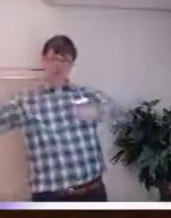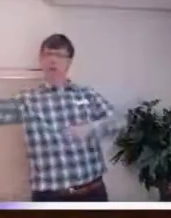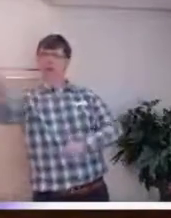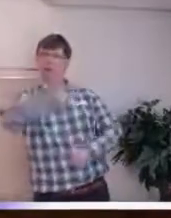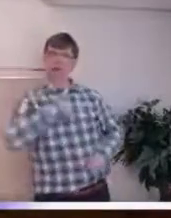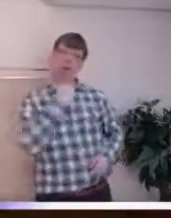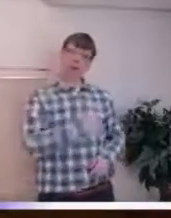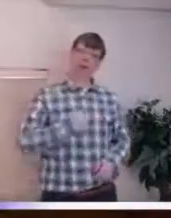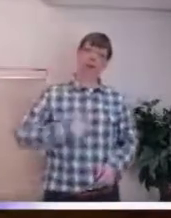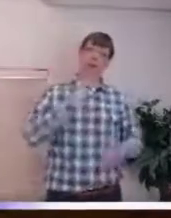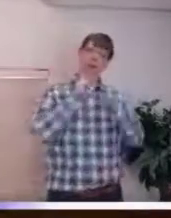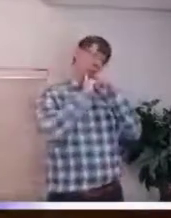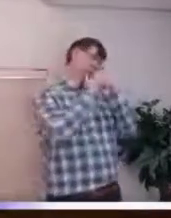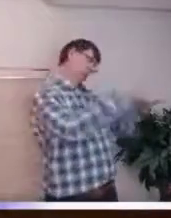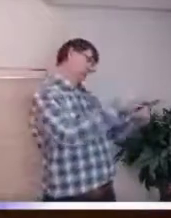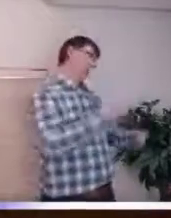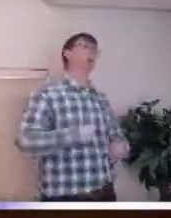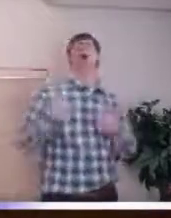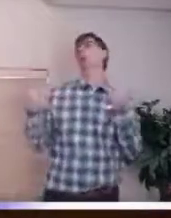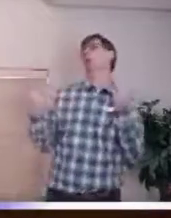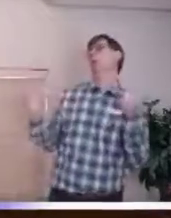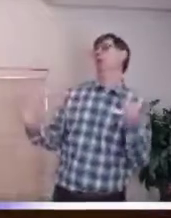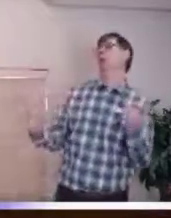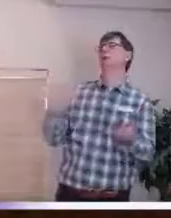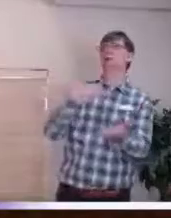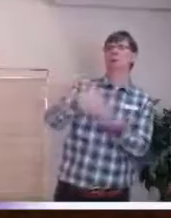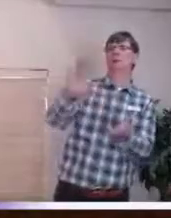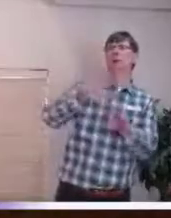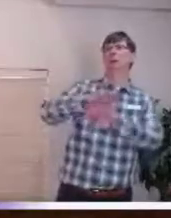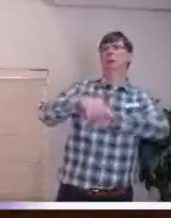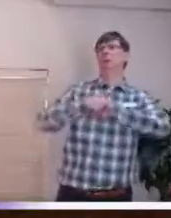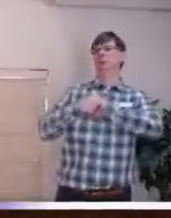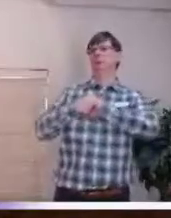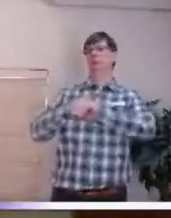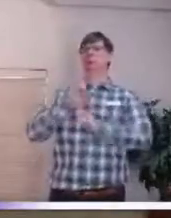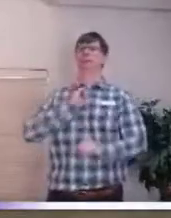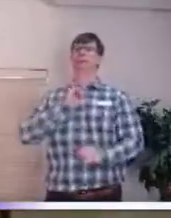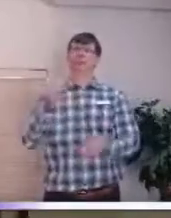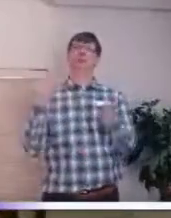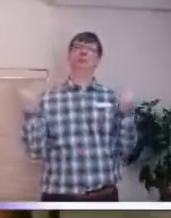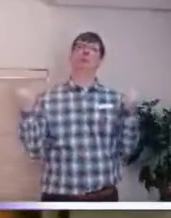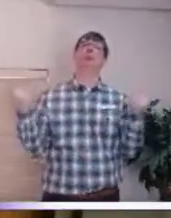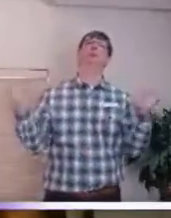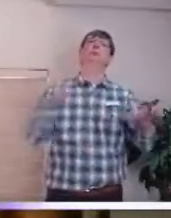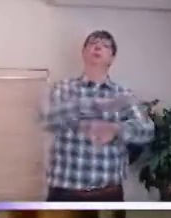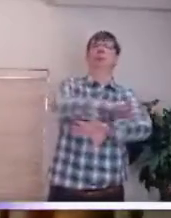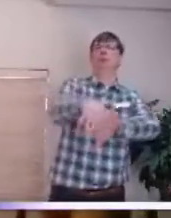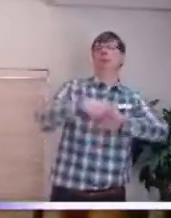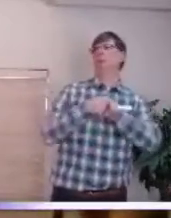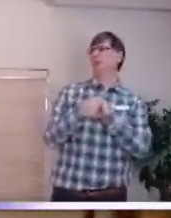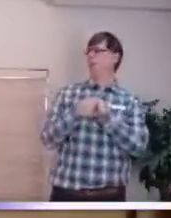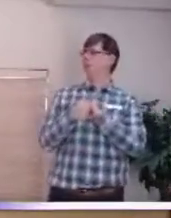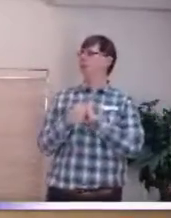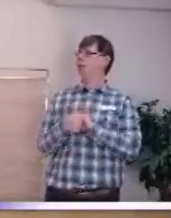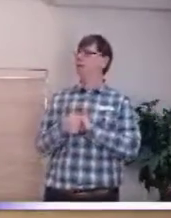say, I want some peace. I want some peace.